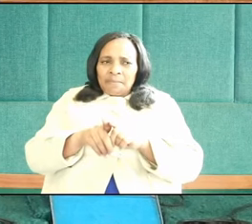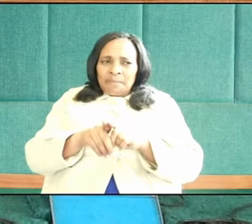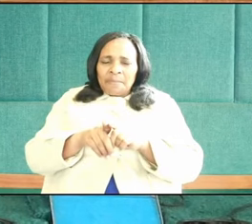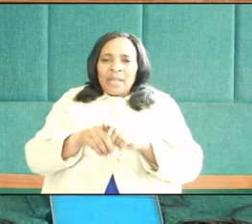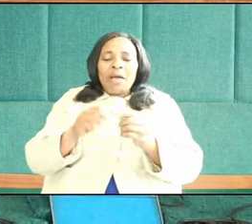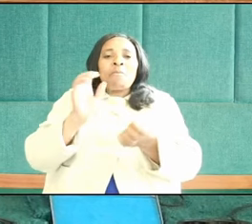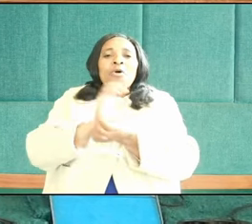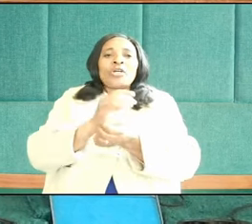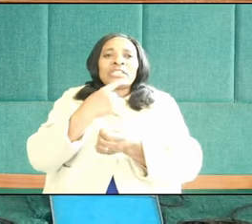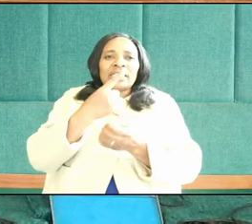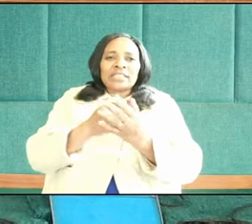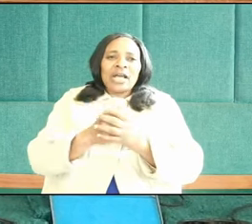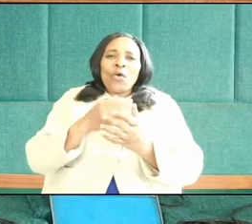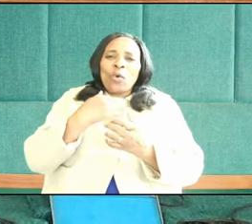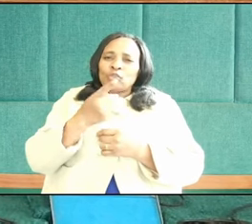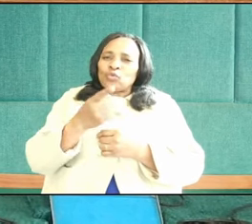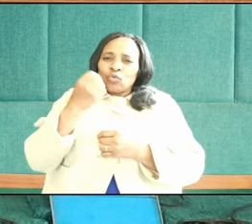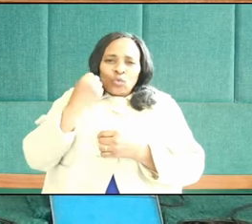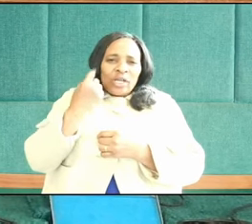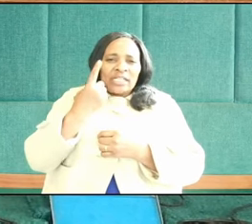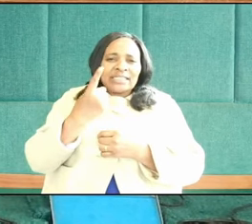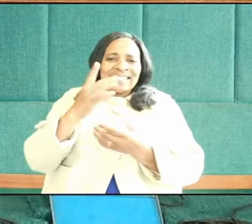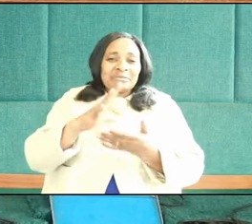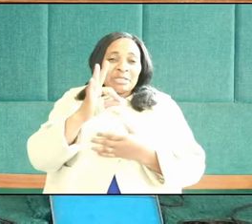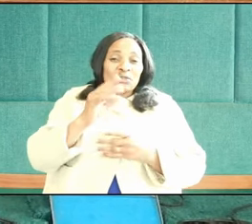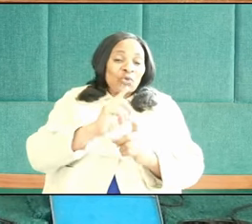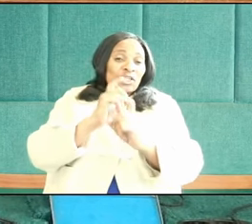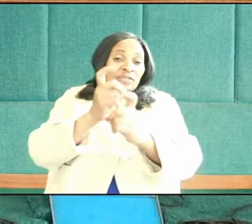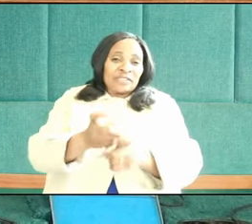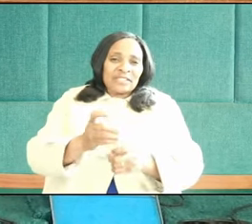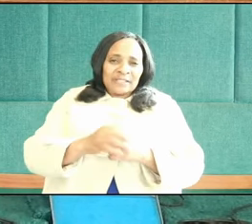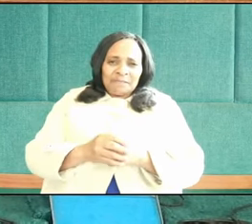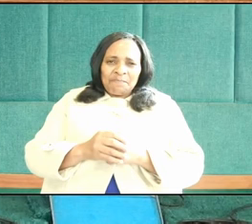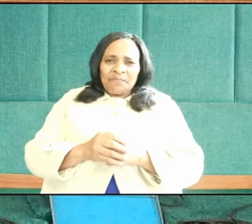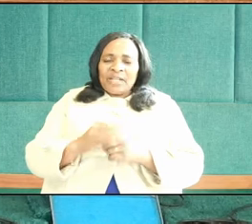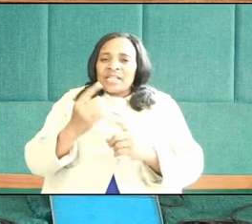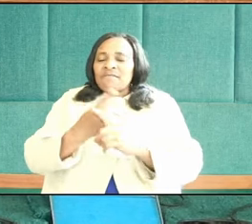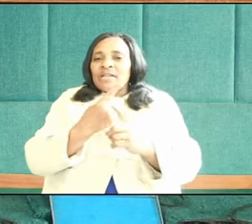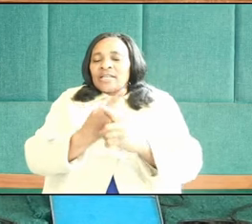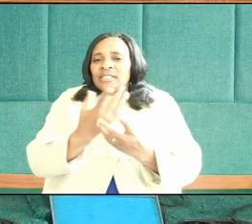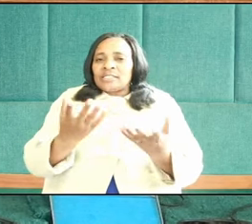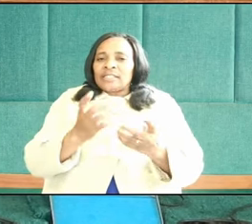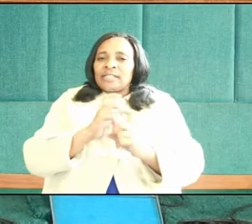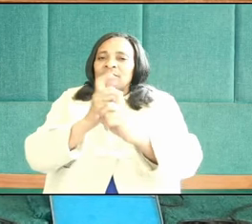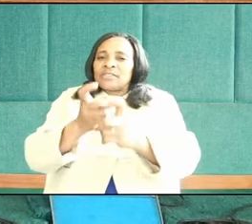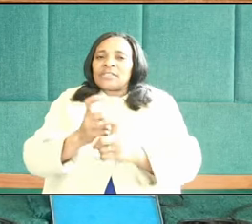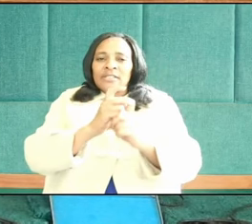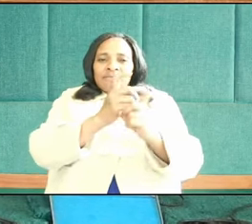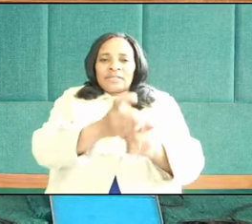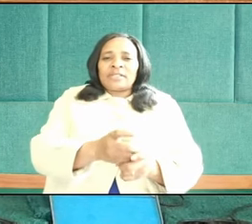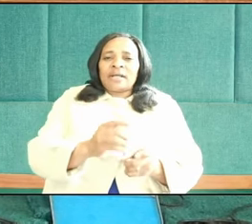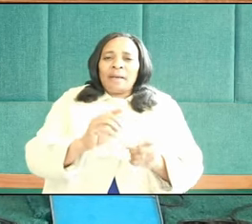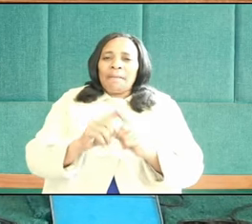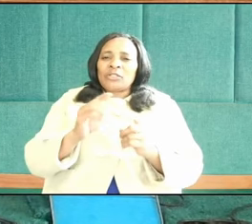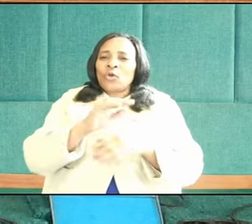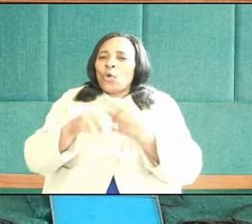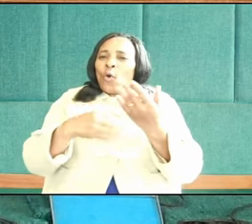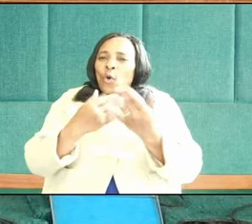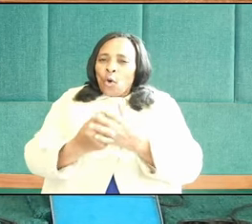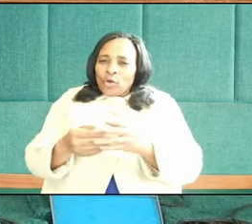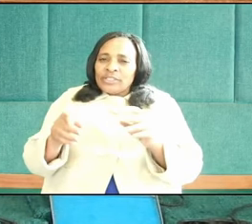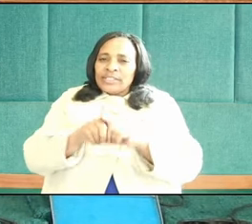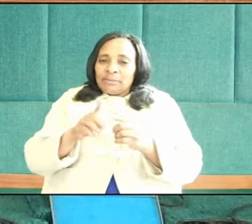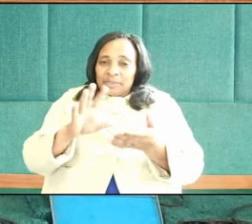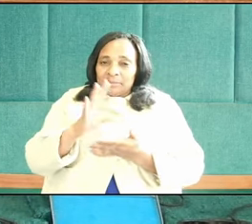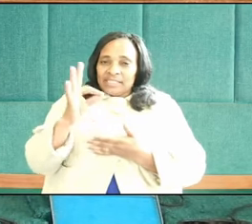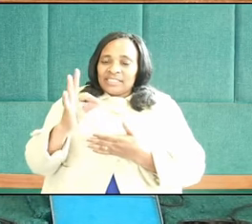Paul says, "I want you to understand spiritual gifts. There are different kinds of gifts, but they are all from the same